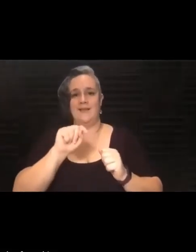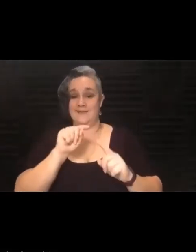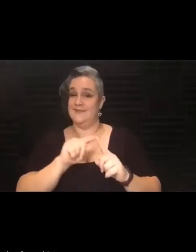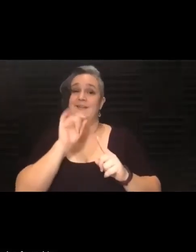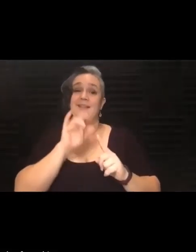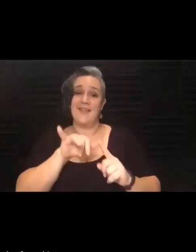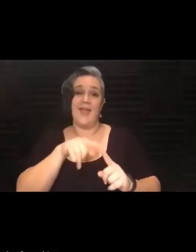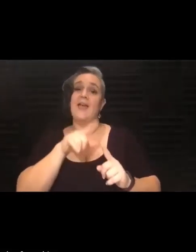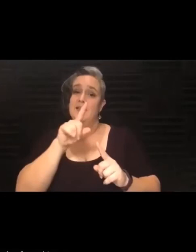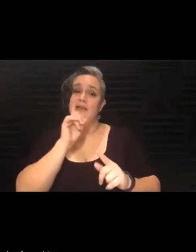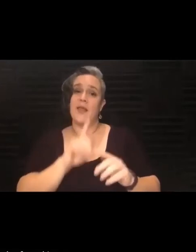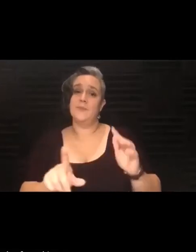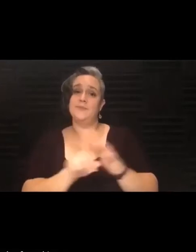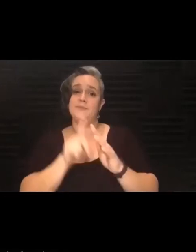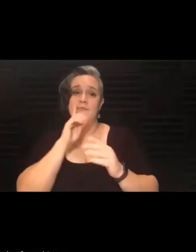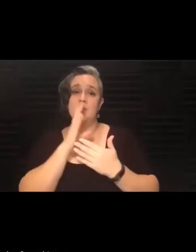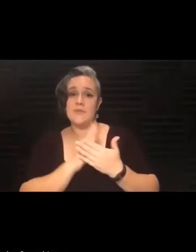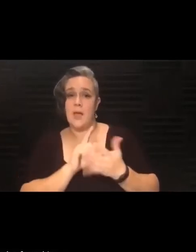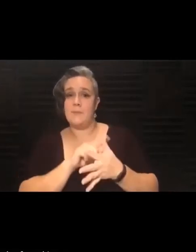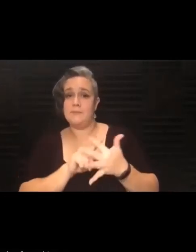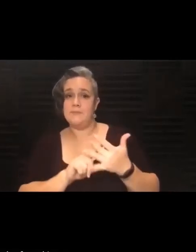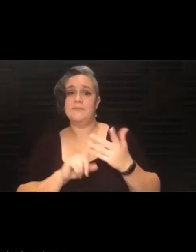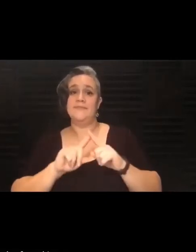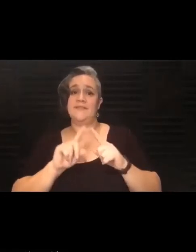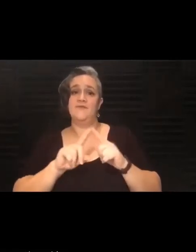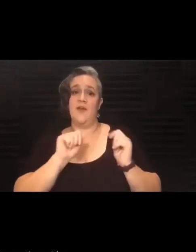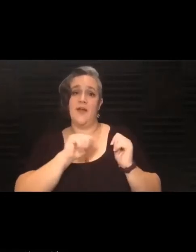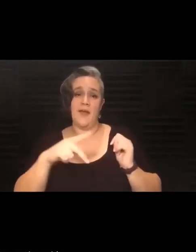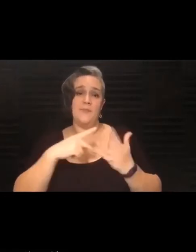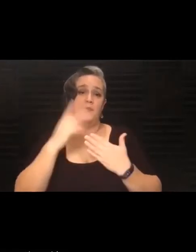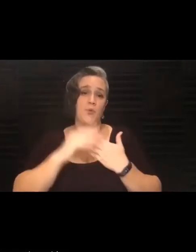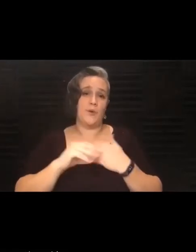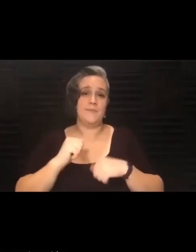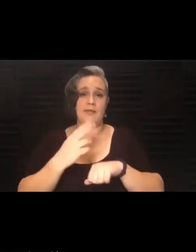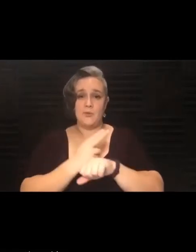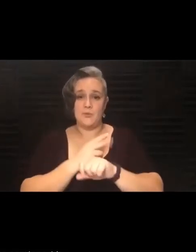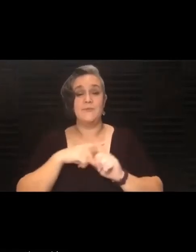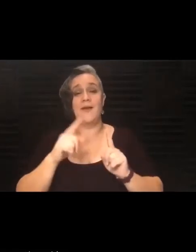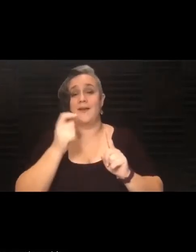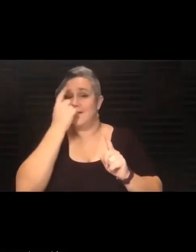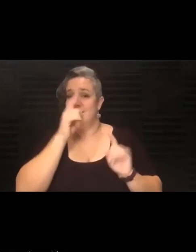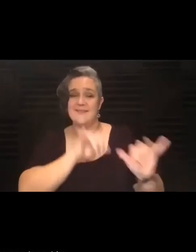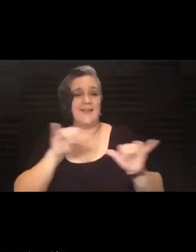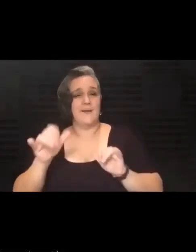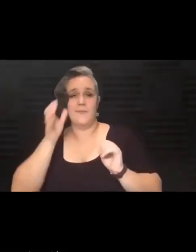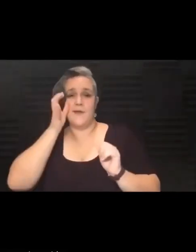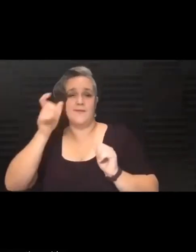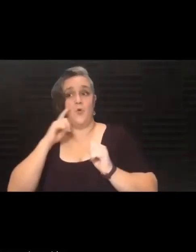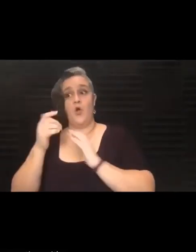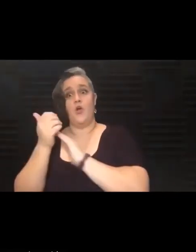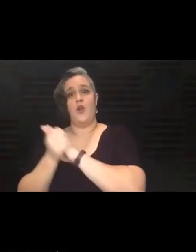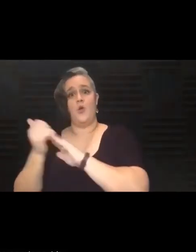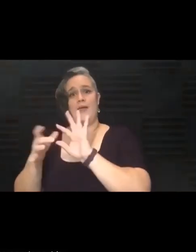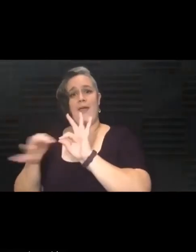be found in some different types of content creation tools. However, the same with auto captions, it's